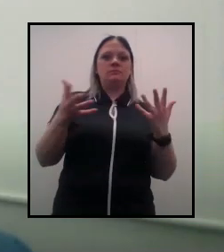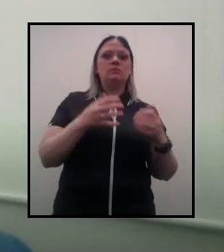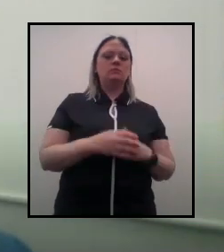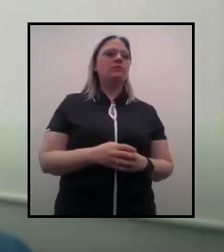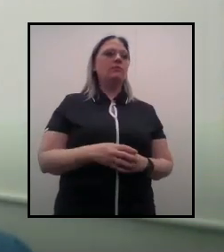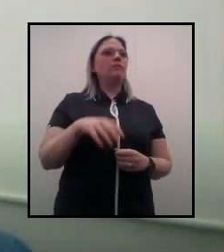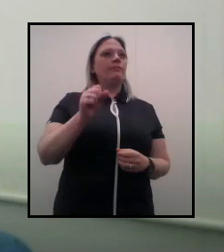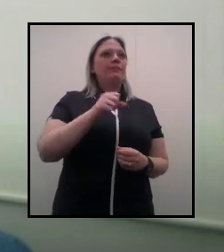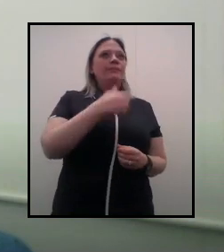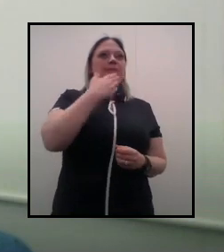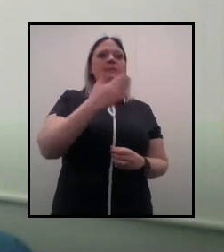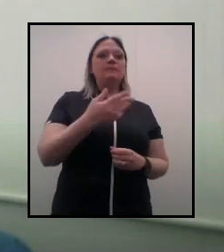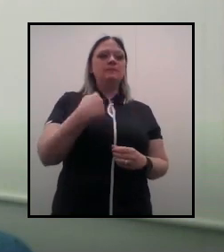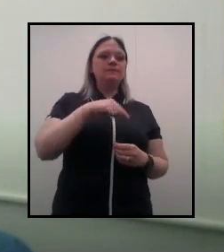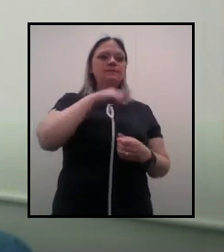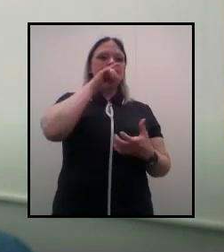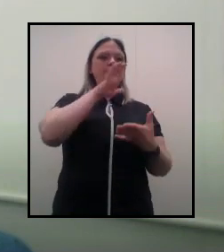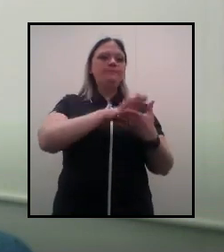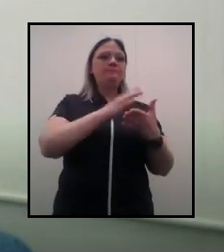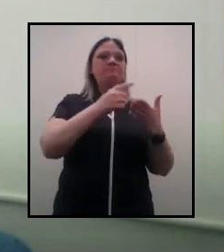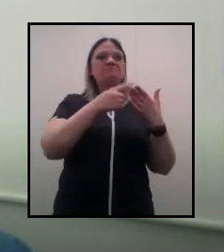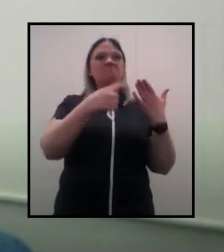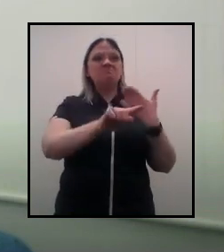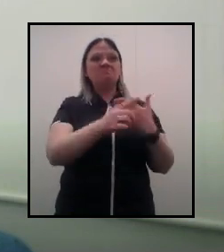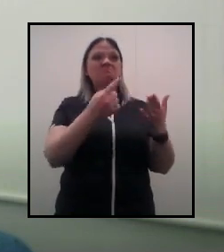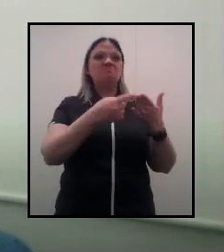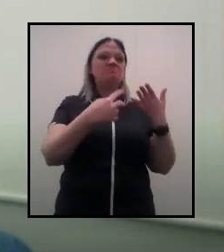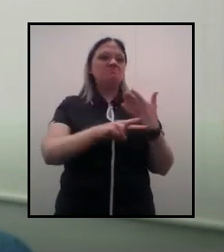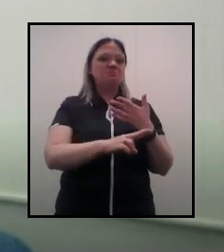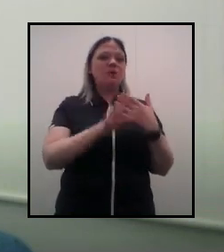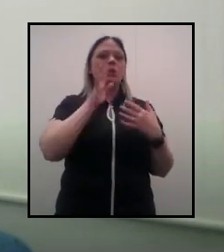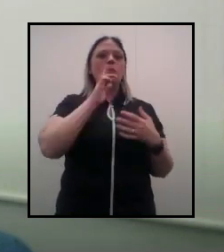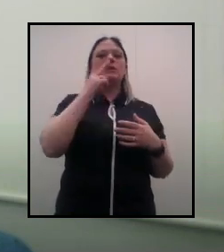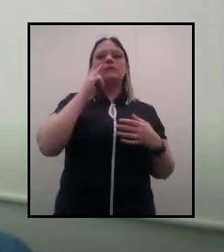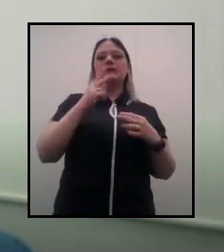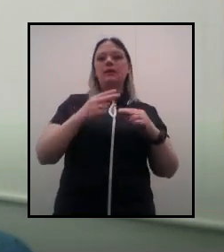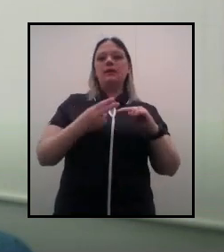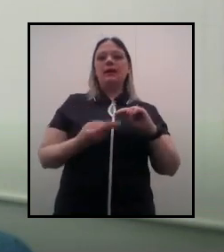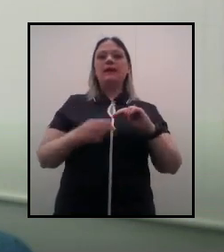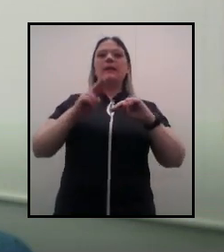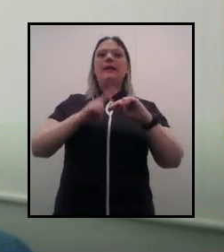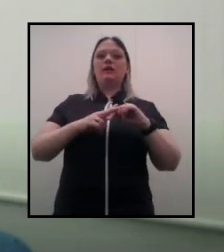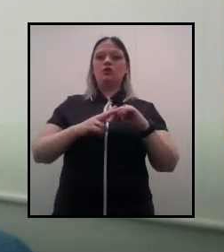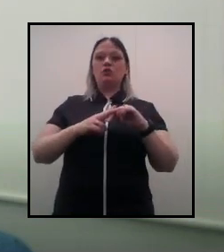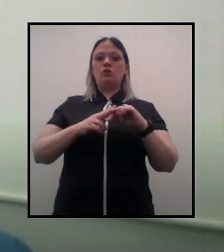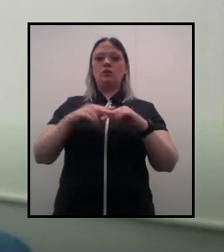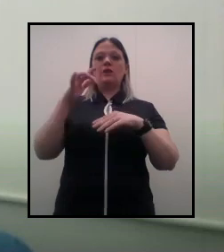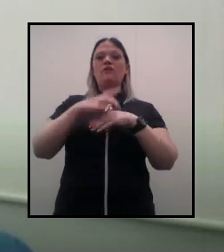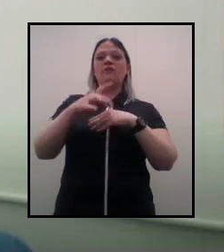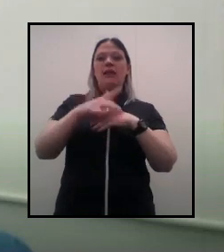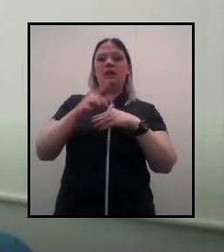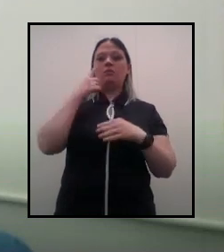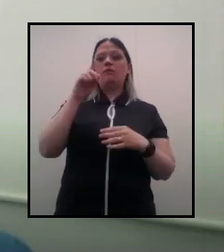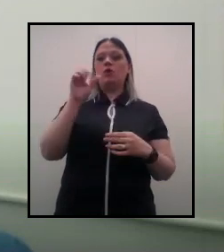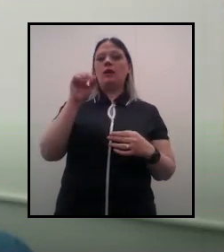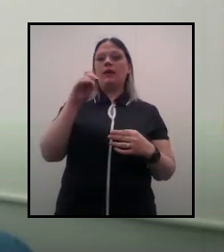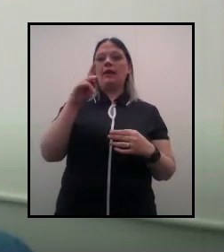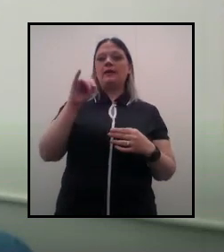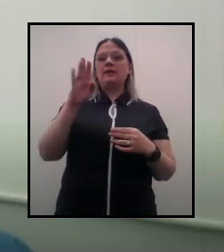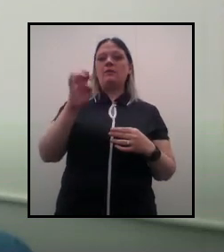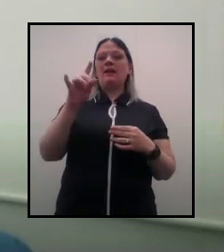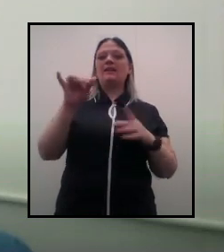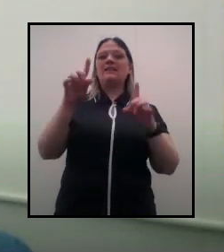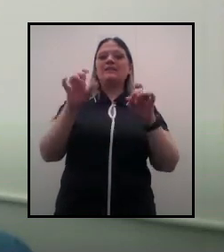I mean, we believe in the next week or so, we will be seeing an increase of availability of antibody testing. As the county